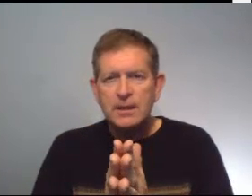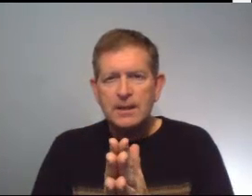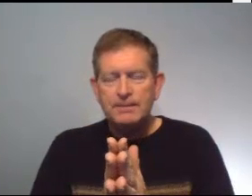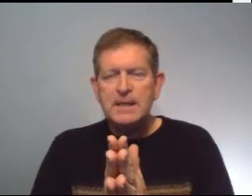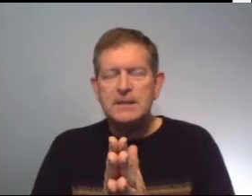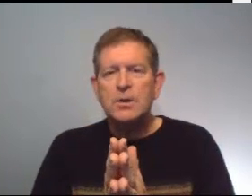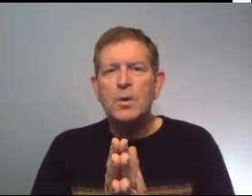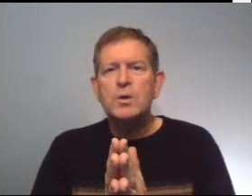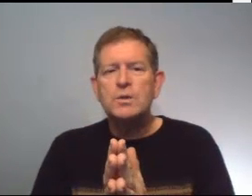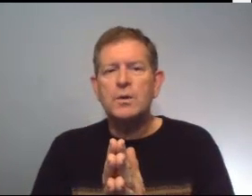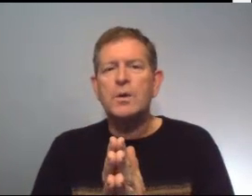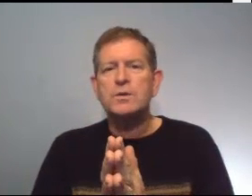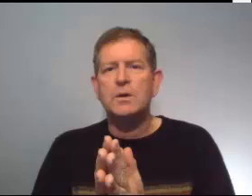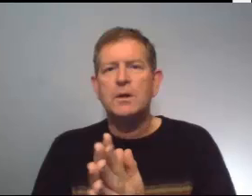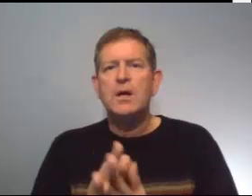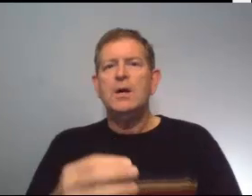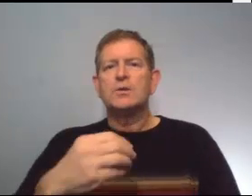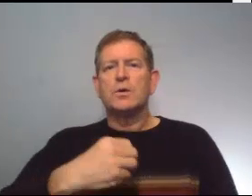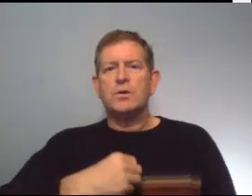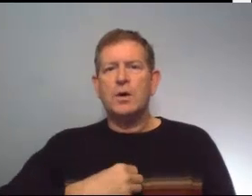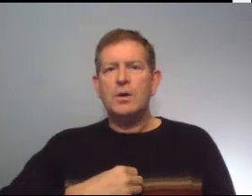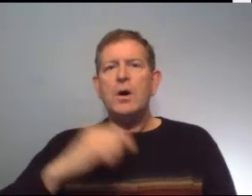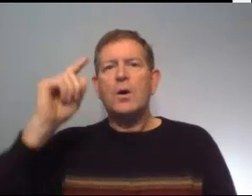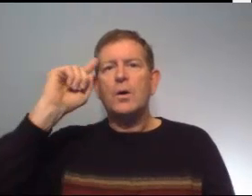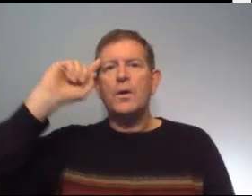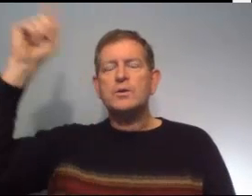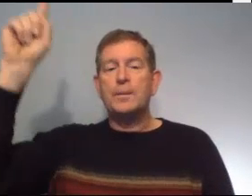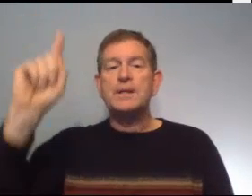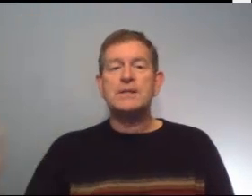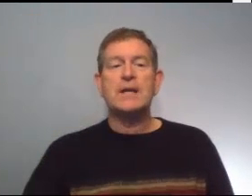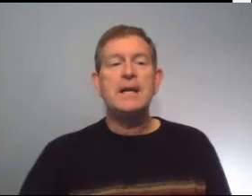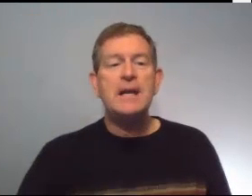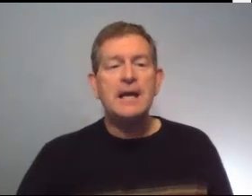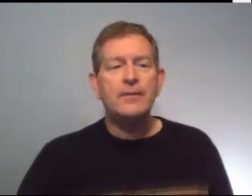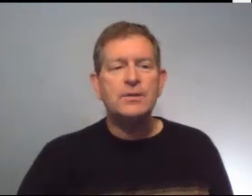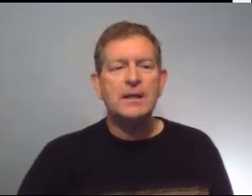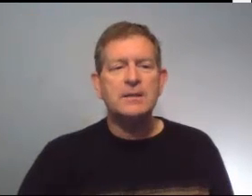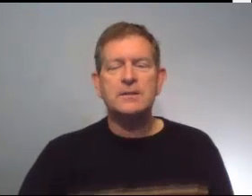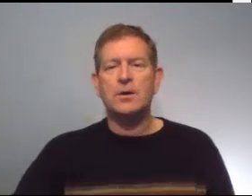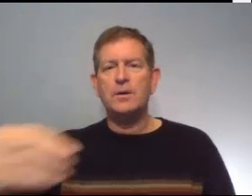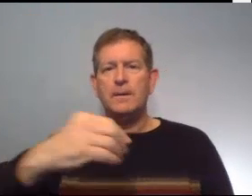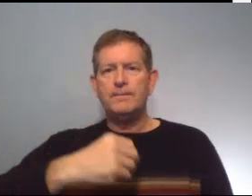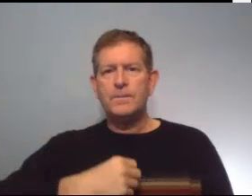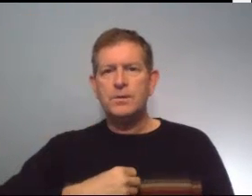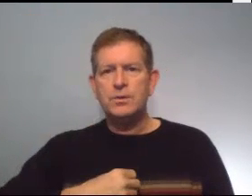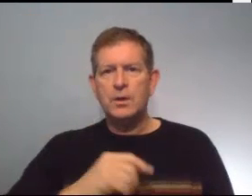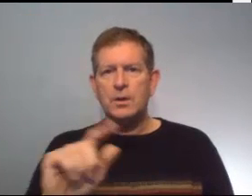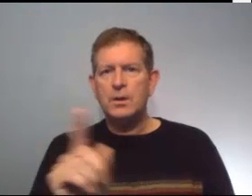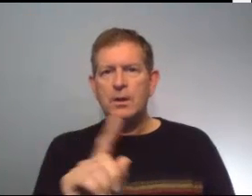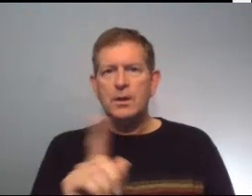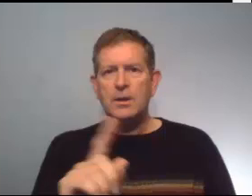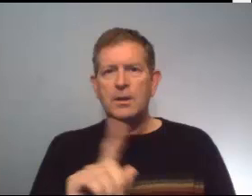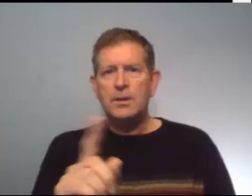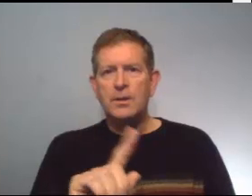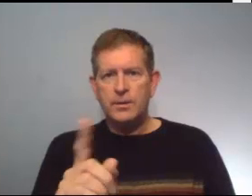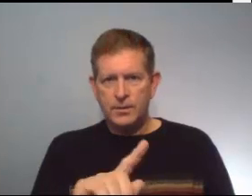changes. Yeah, it's conozco. So, yo conozco, but this is a negative sentence. So,